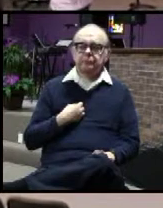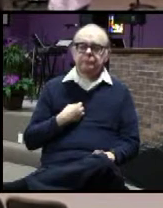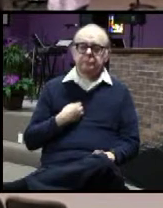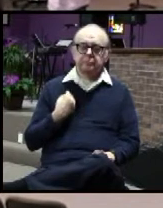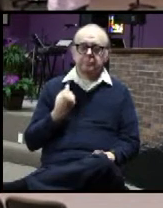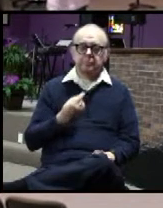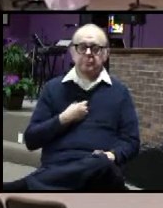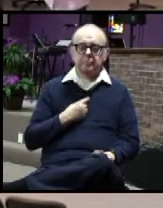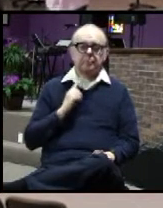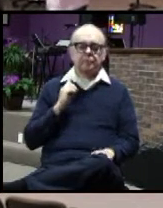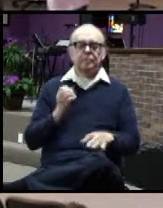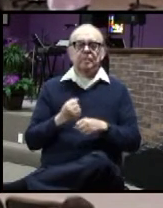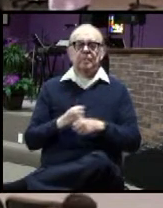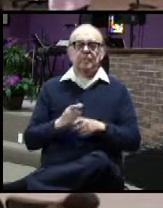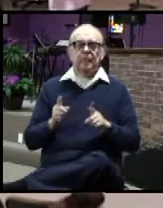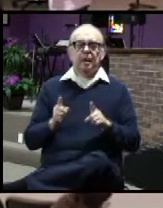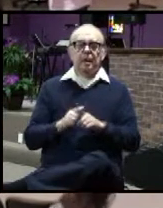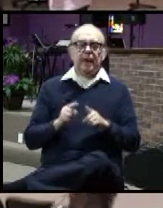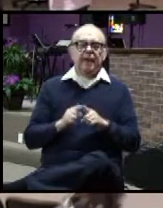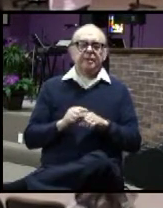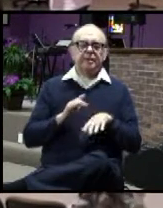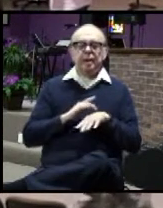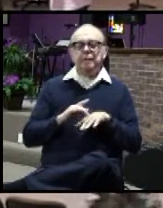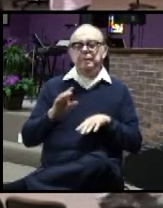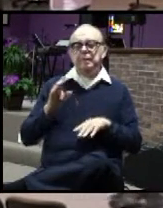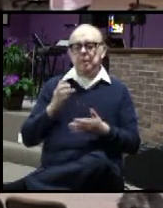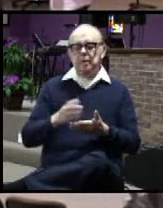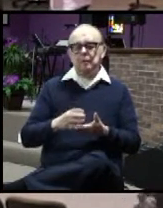We were made as empty pots.